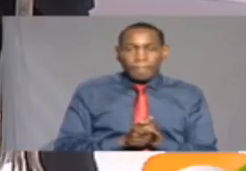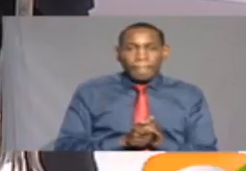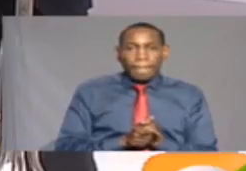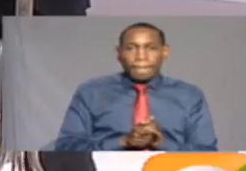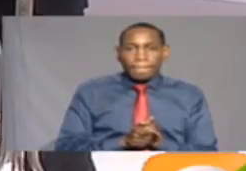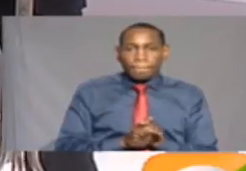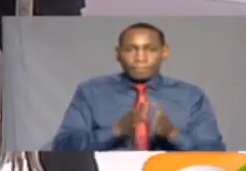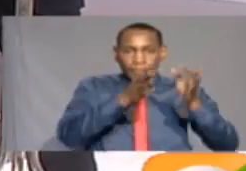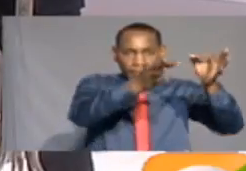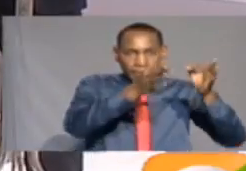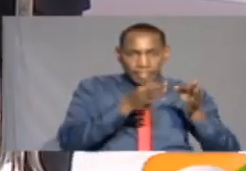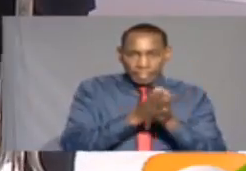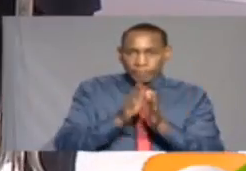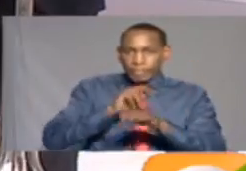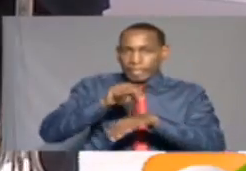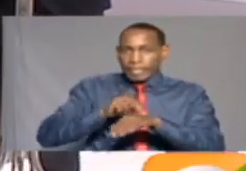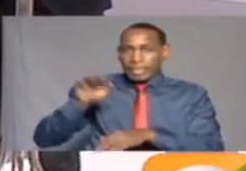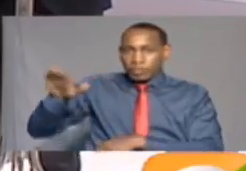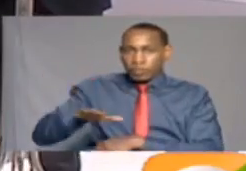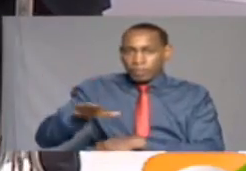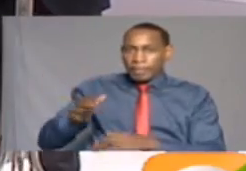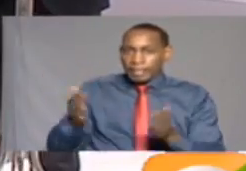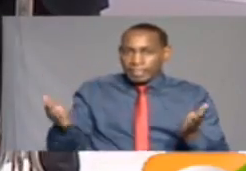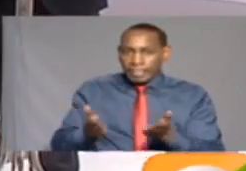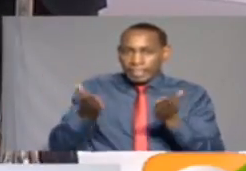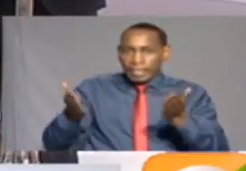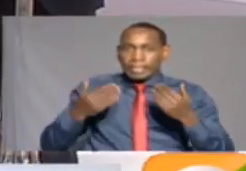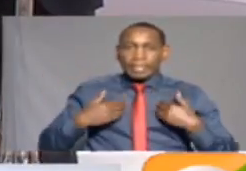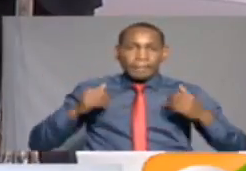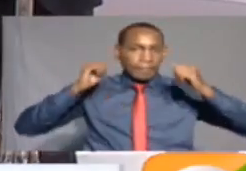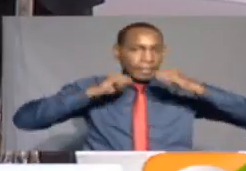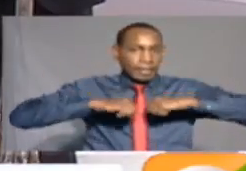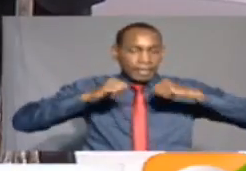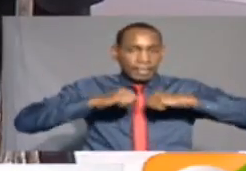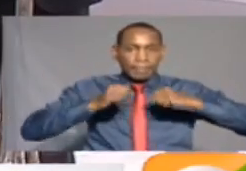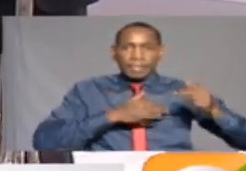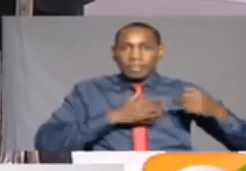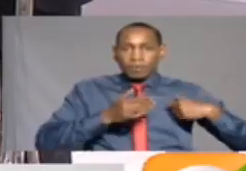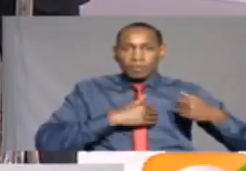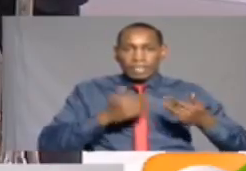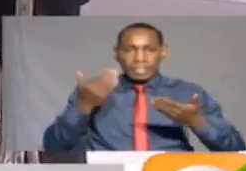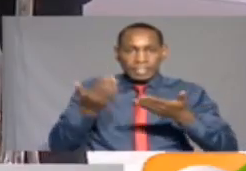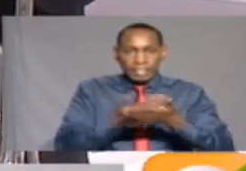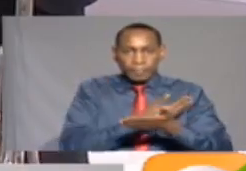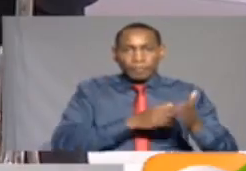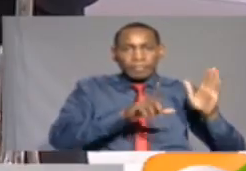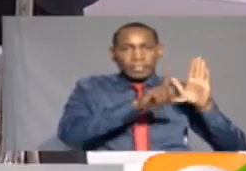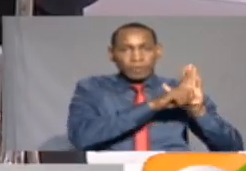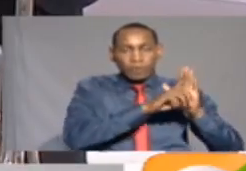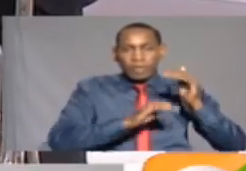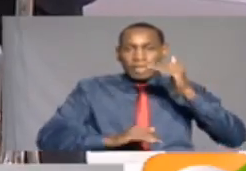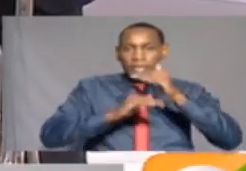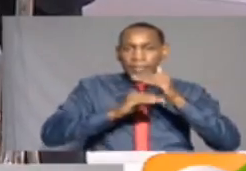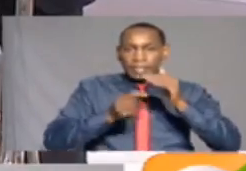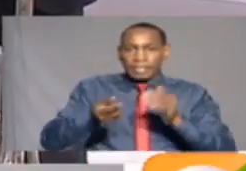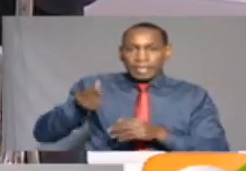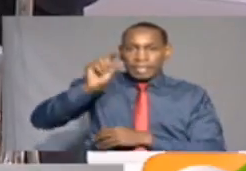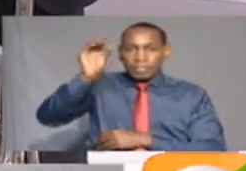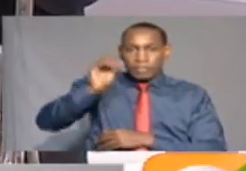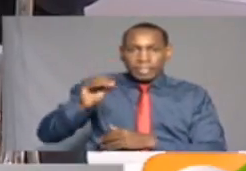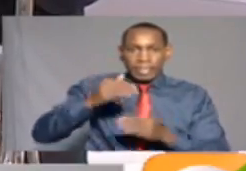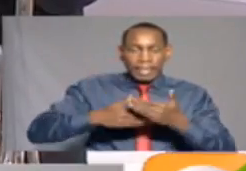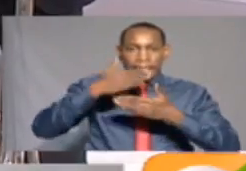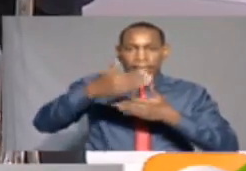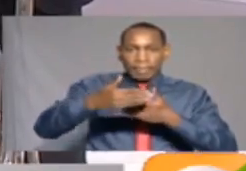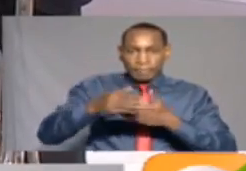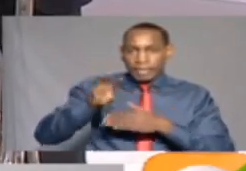Well, Treasury and the National Assembly have been urged to get a compromise on the intended repeal of laws capping interest rates. Now, this follows